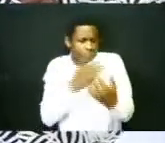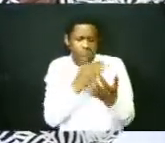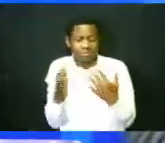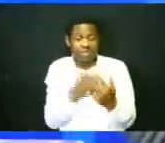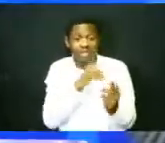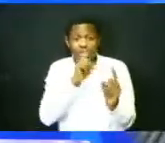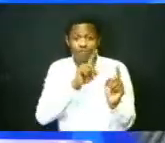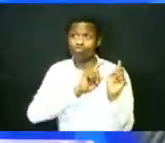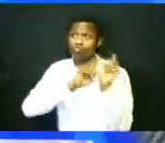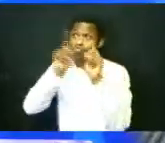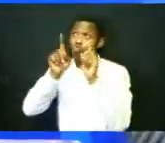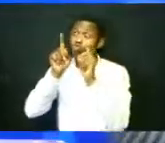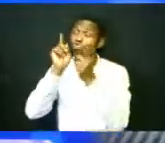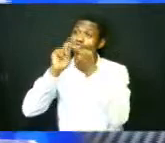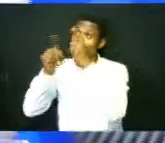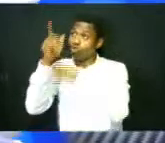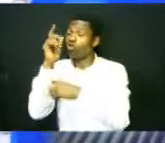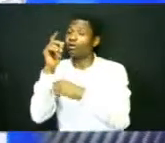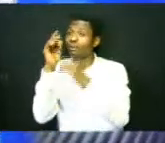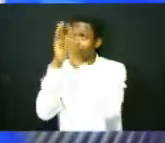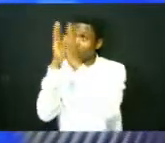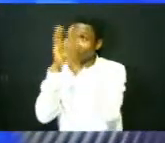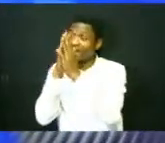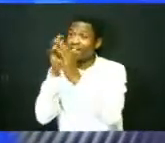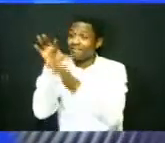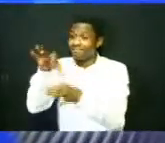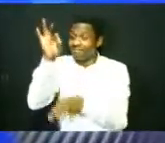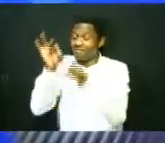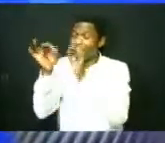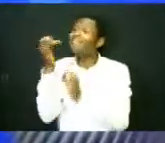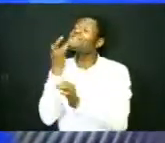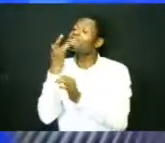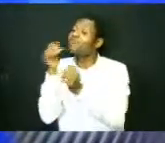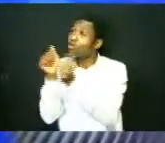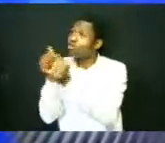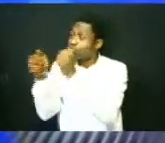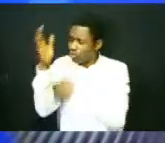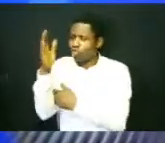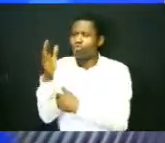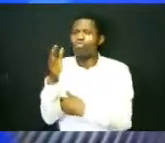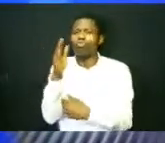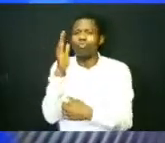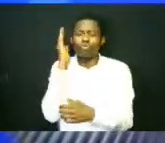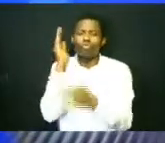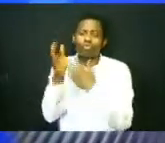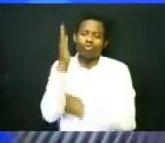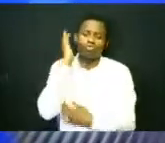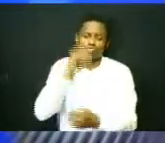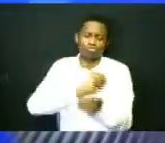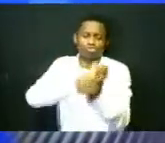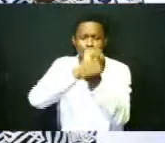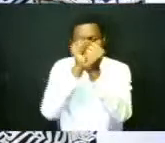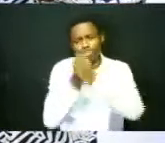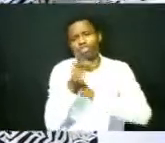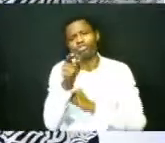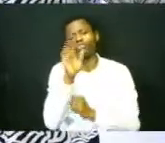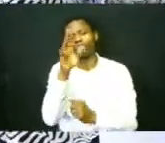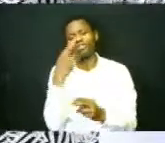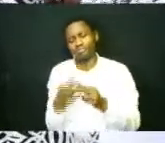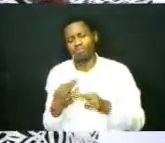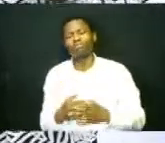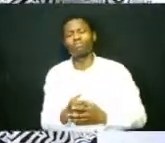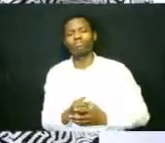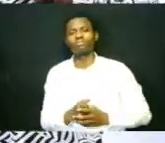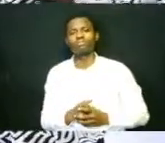they have favor with God, God will bring them out. And the same people who gave them that name, we begin to change